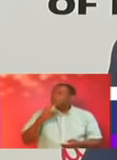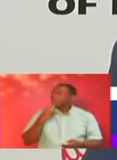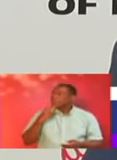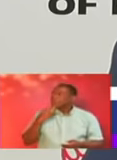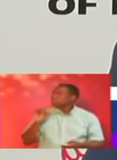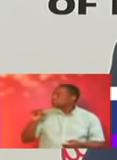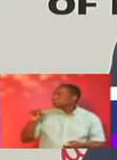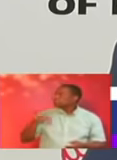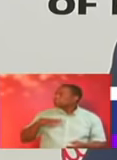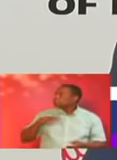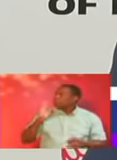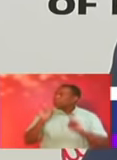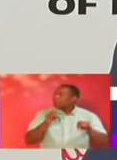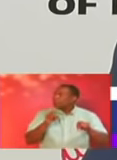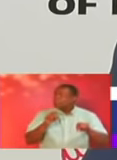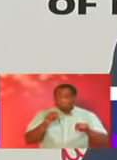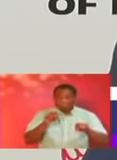came.